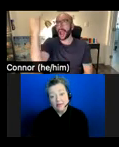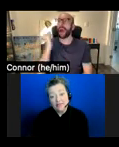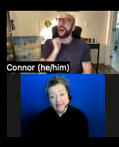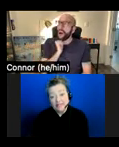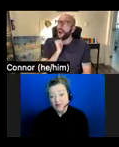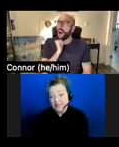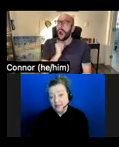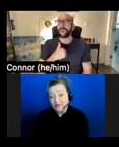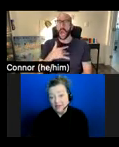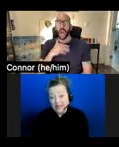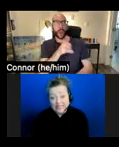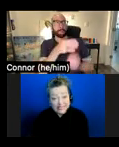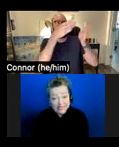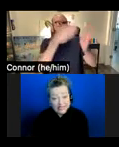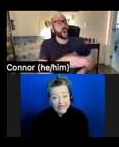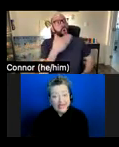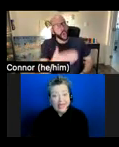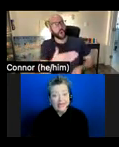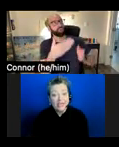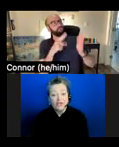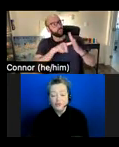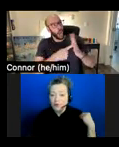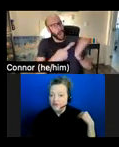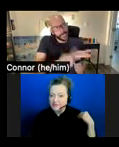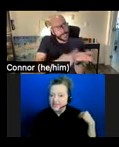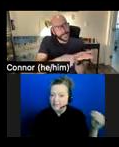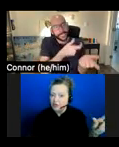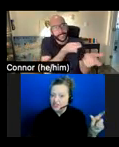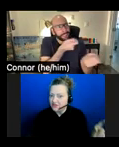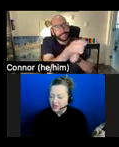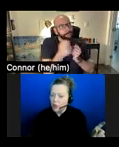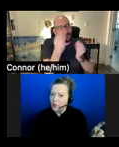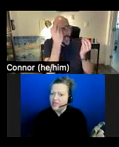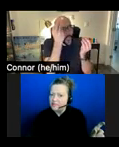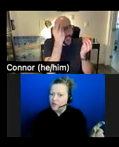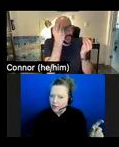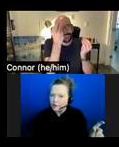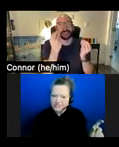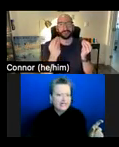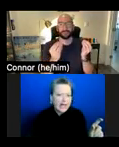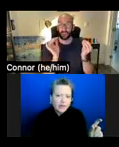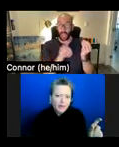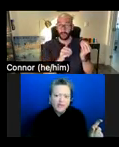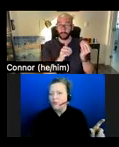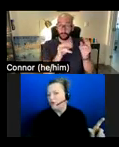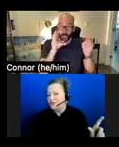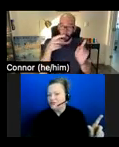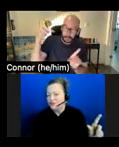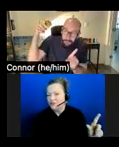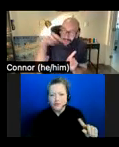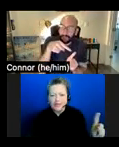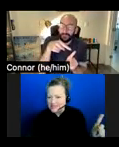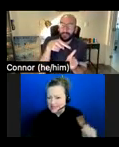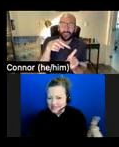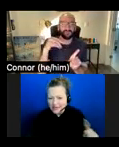An example of that is, for example, if you have an idea and you know of a specific person that you feel like, oh, they would be a great person to collaborate with or